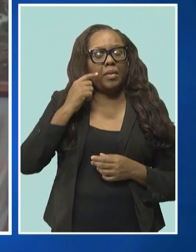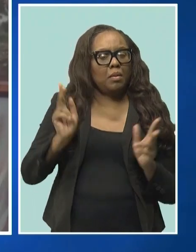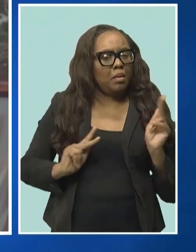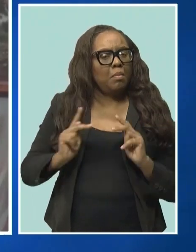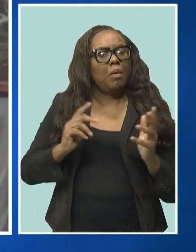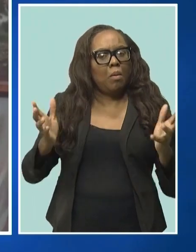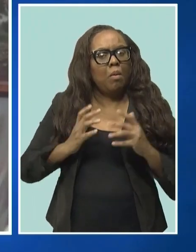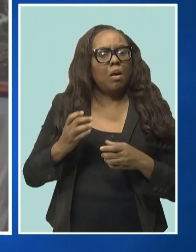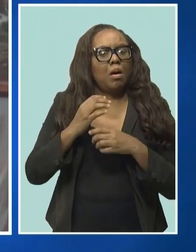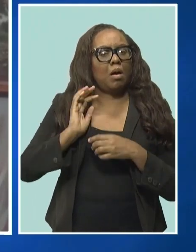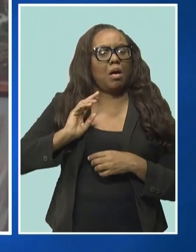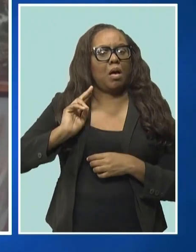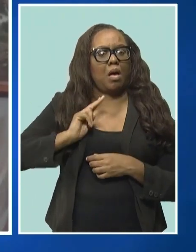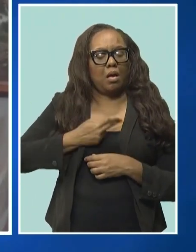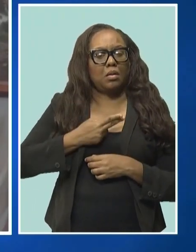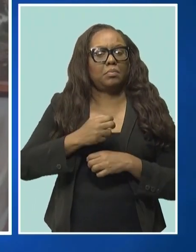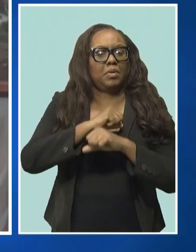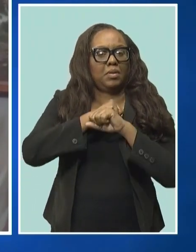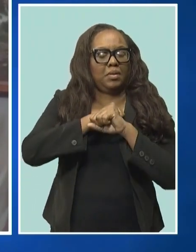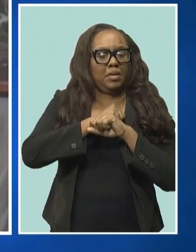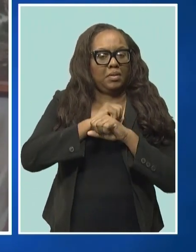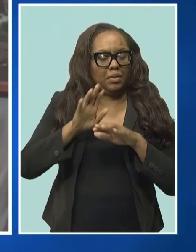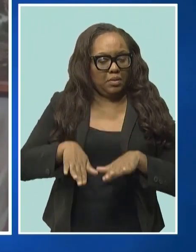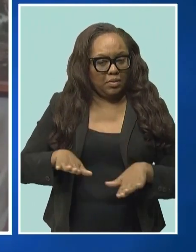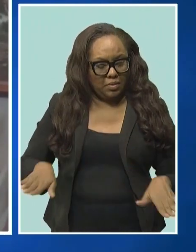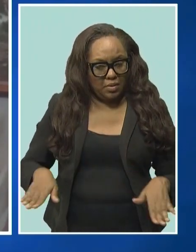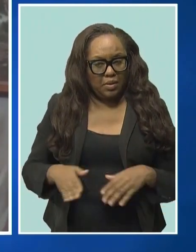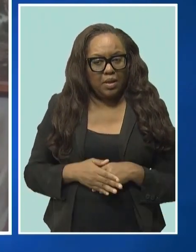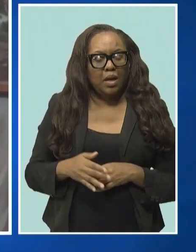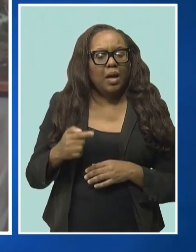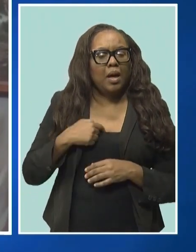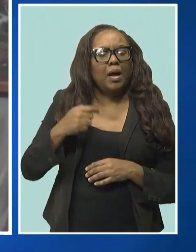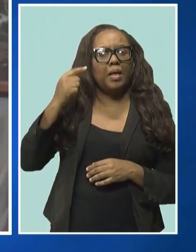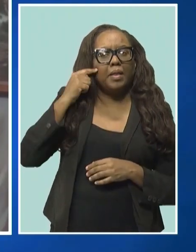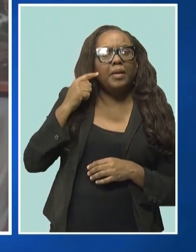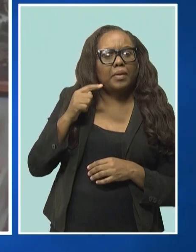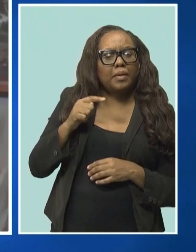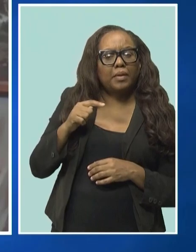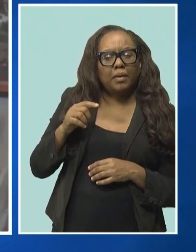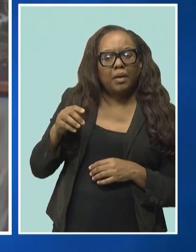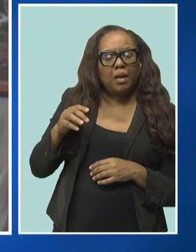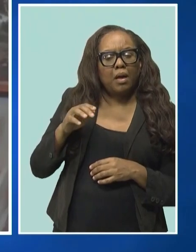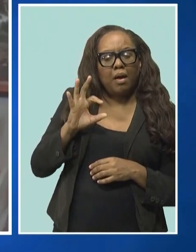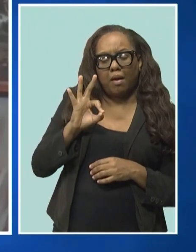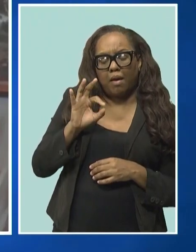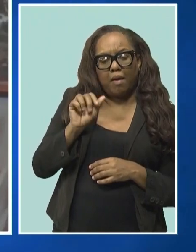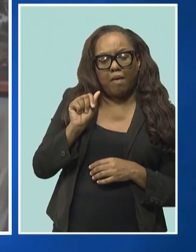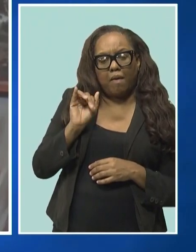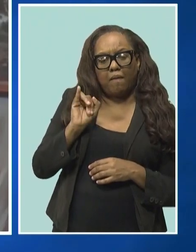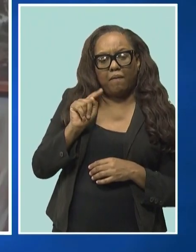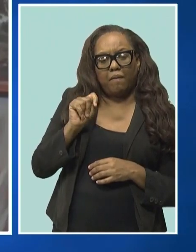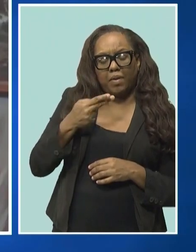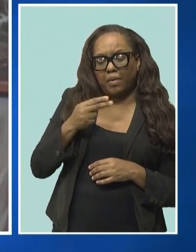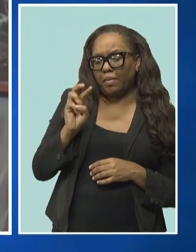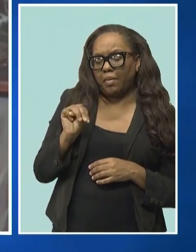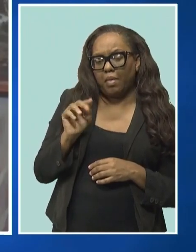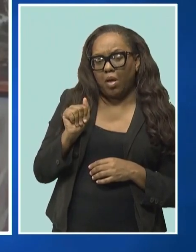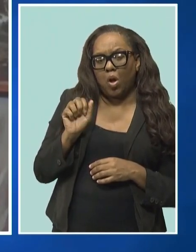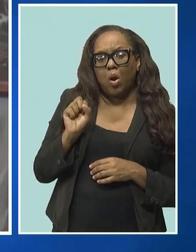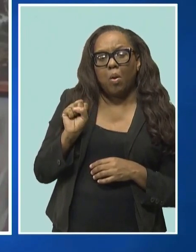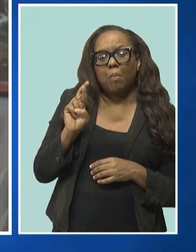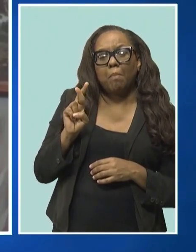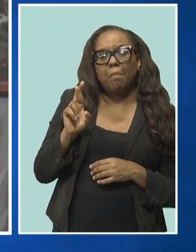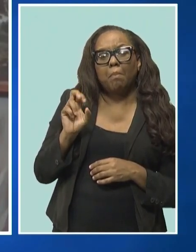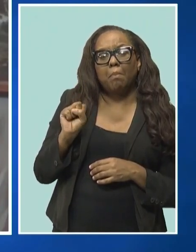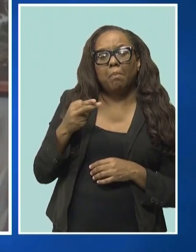understanding is that Faith Marshall Harris, who is a global titan in terms of as a child